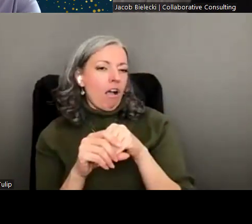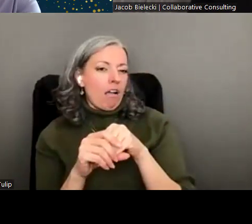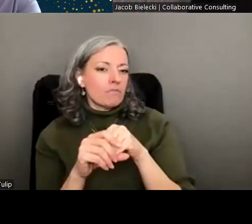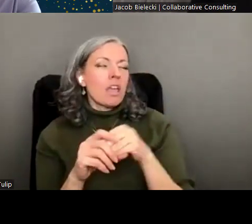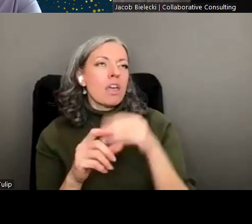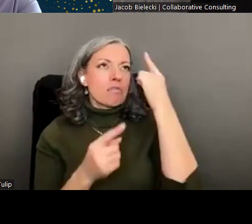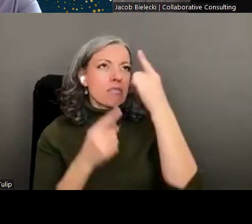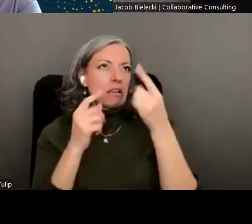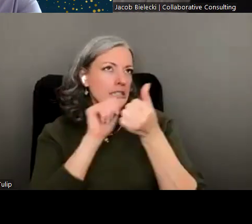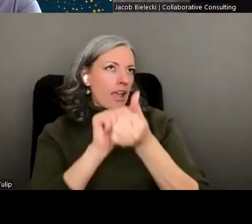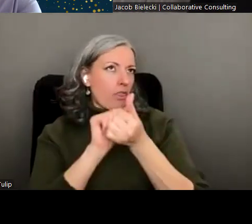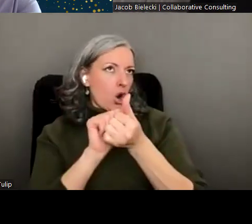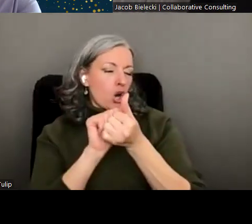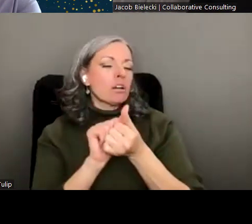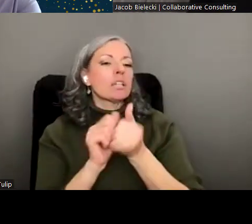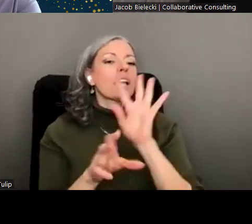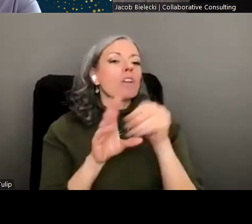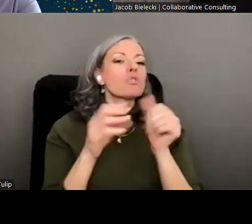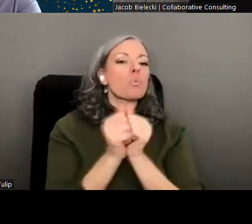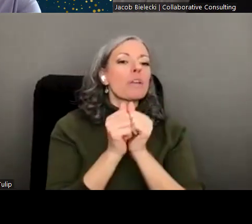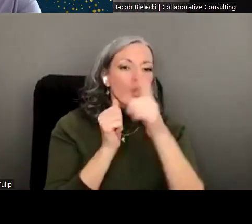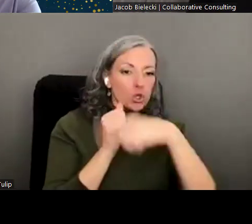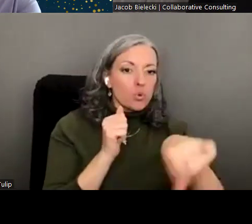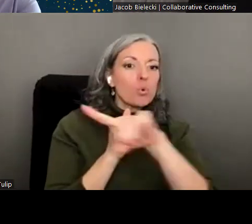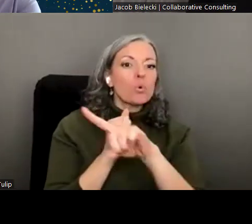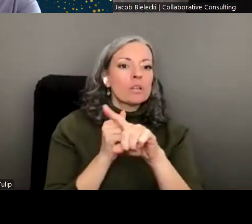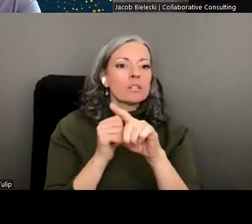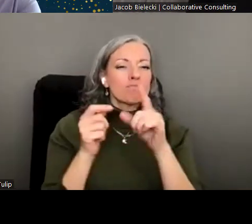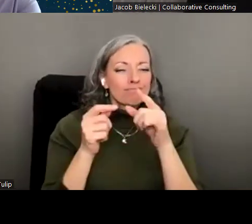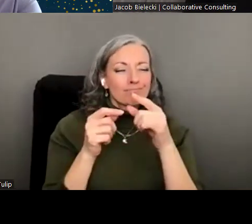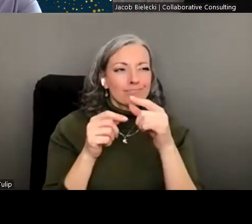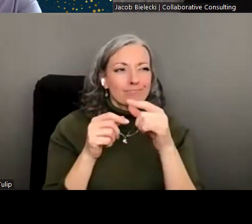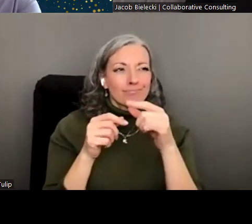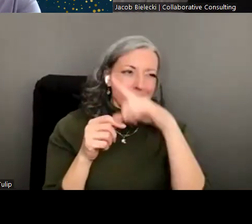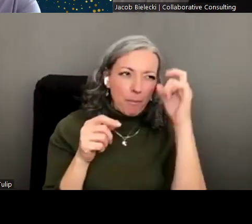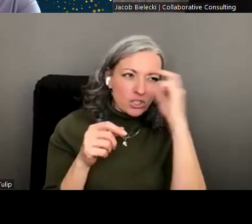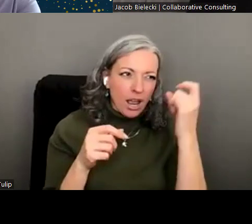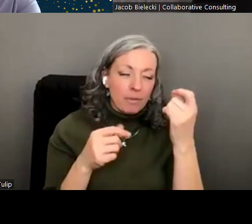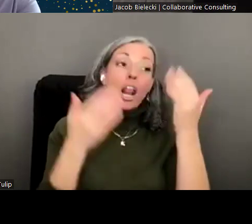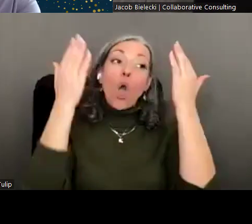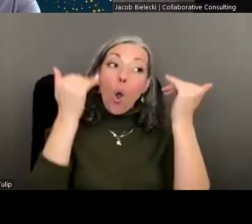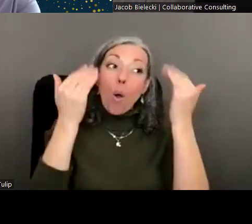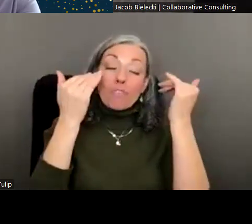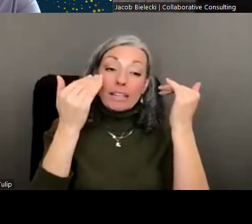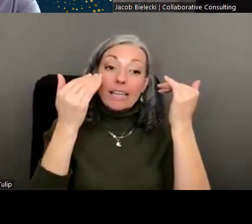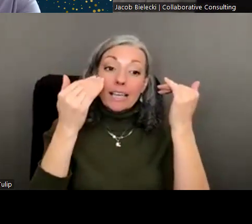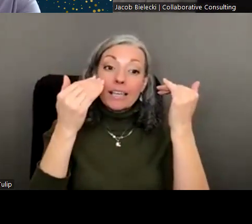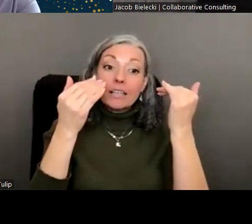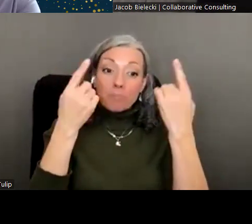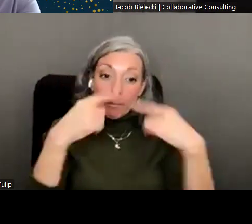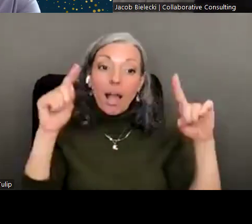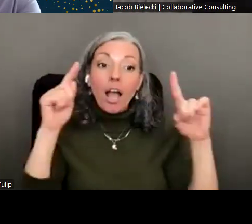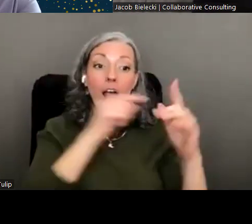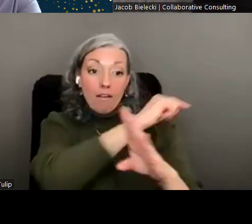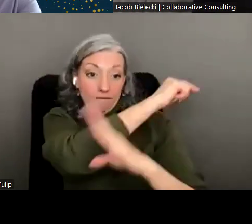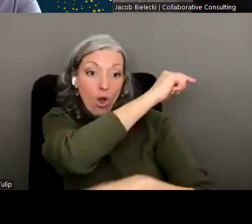put together, engaging with you by the summertime, and hopefully by the fall we'll have some sort of ideas of what vehicles,